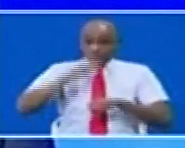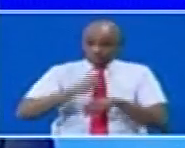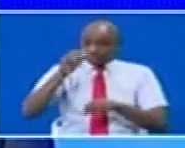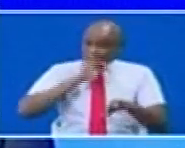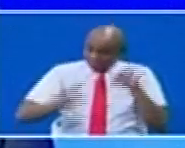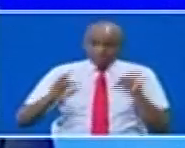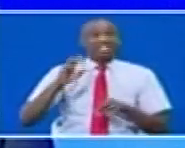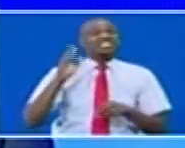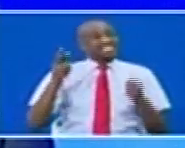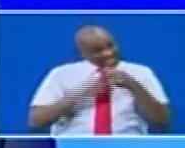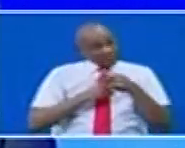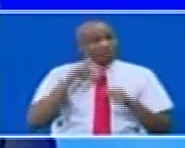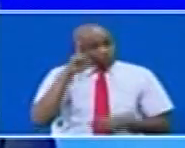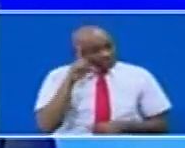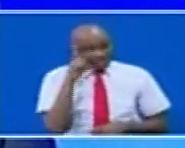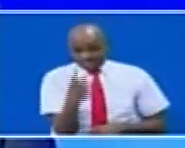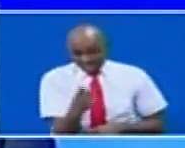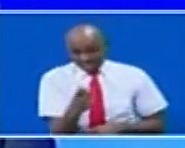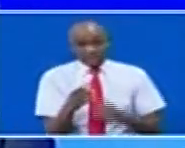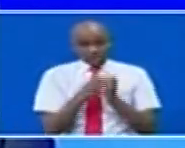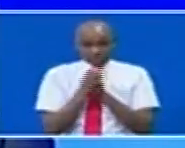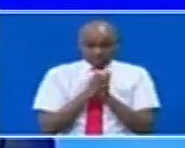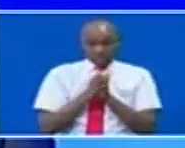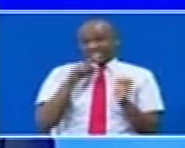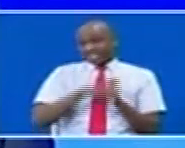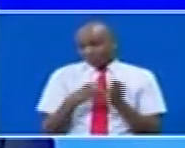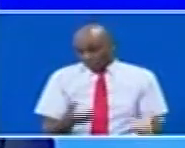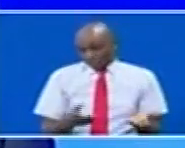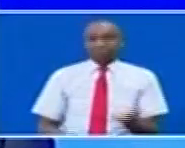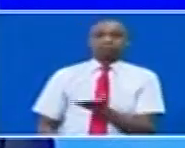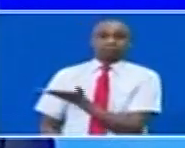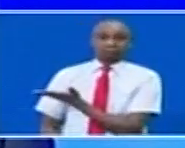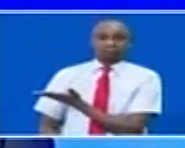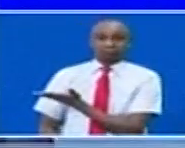burning of 7 dormitories. Fred Moturi has been following that for us.